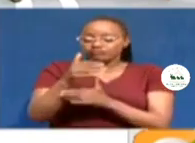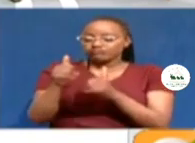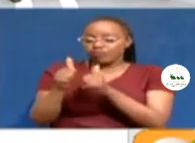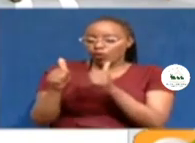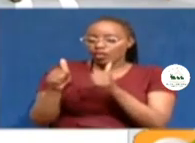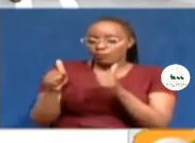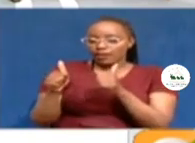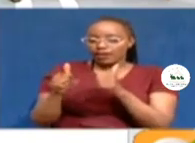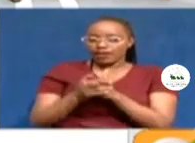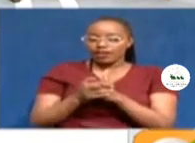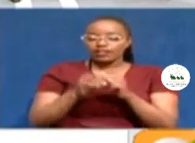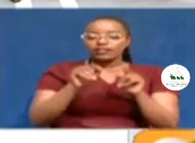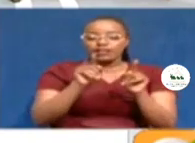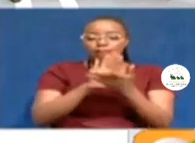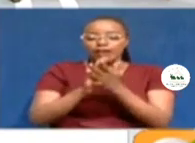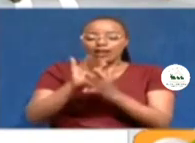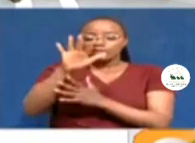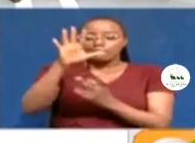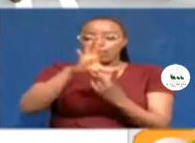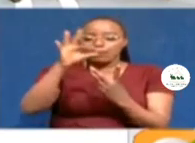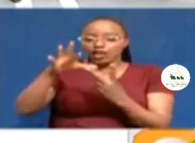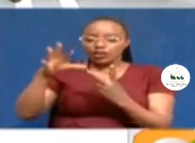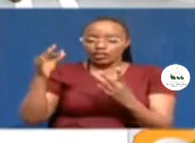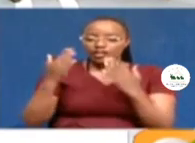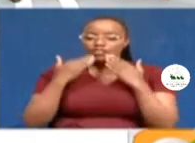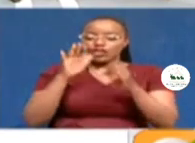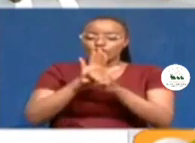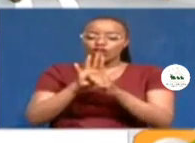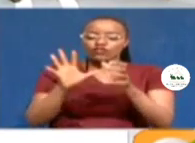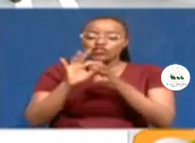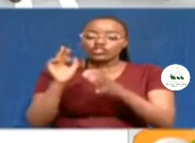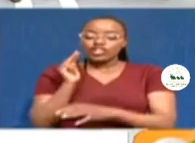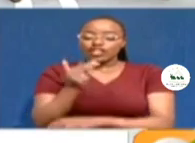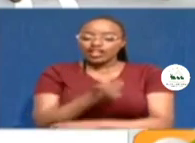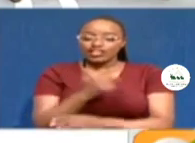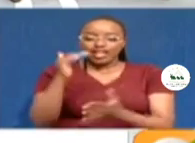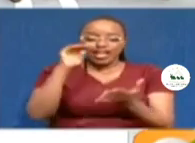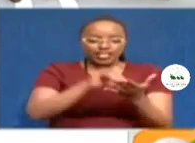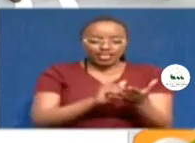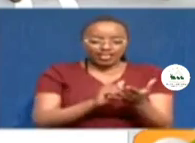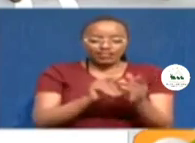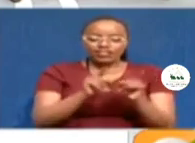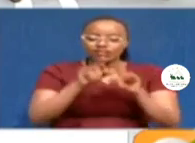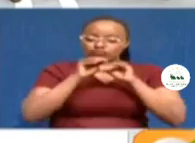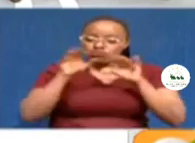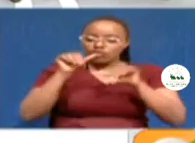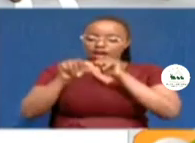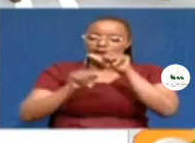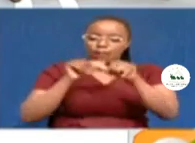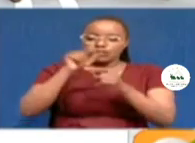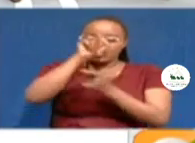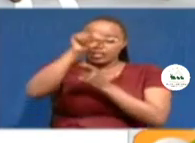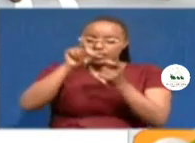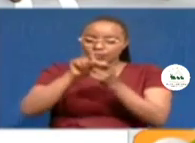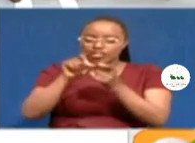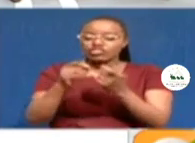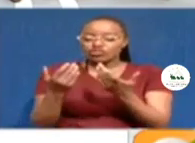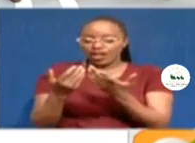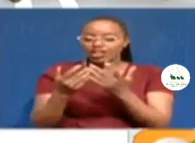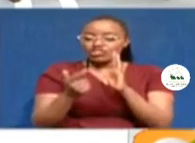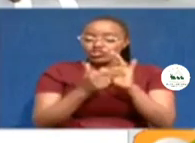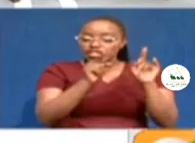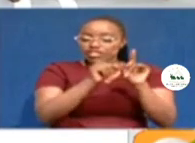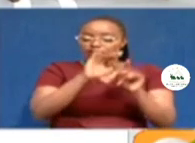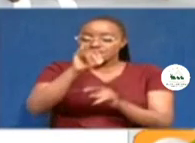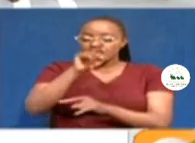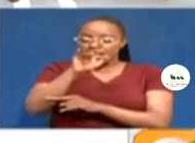well-being becomes their priority. Thanks so much for joining us, folks. Again, spread the word about this particular show.